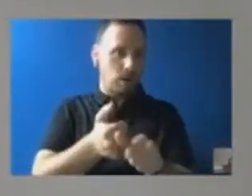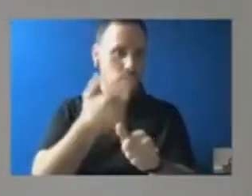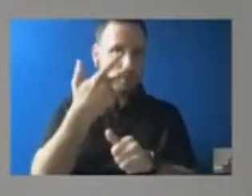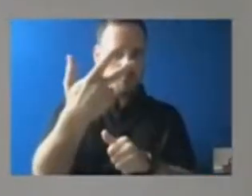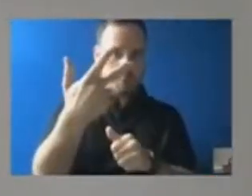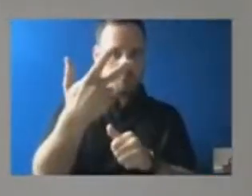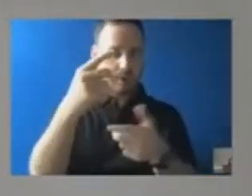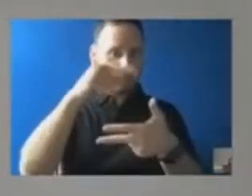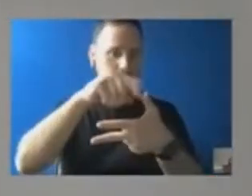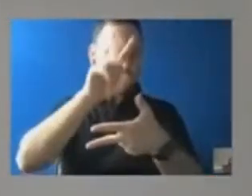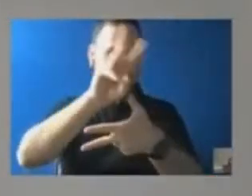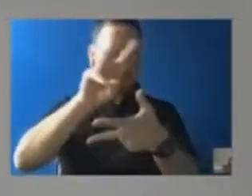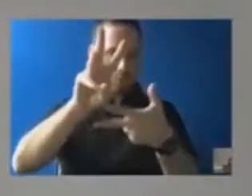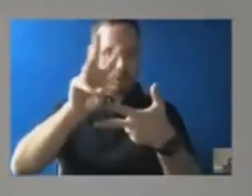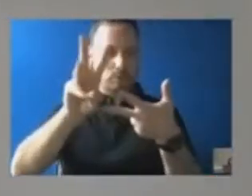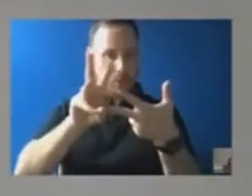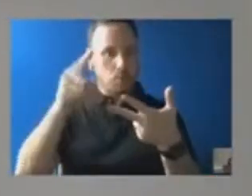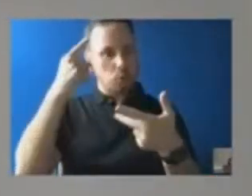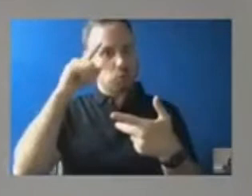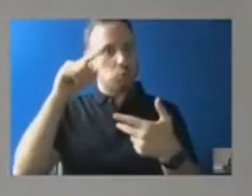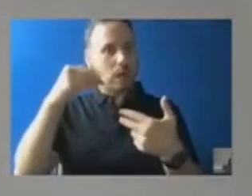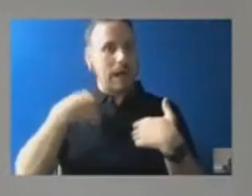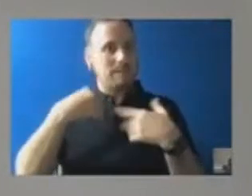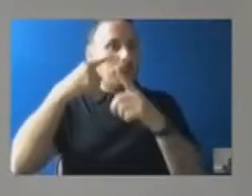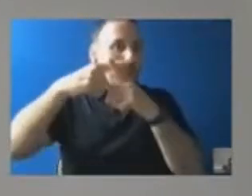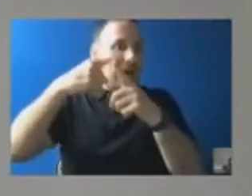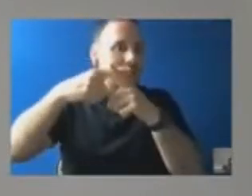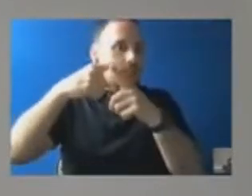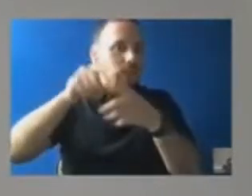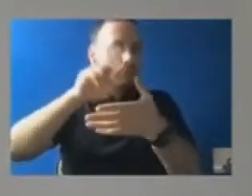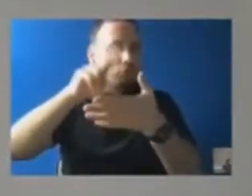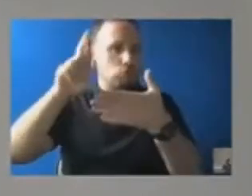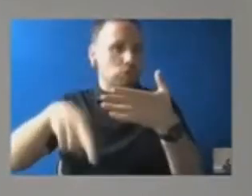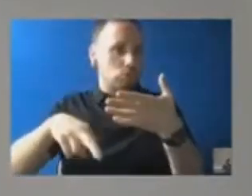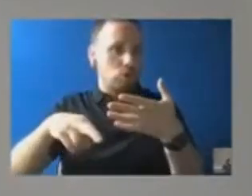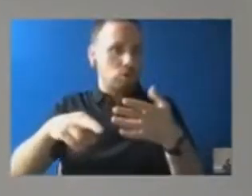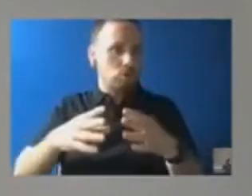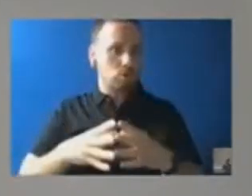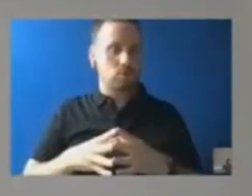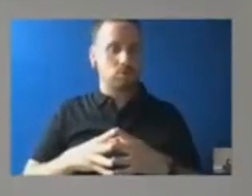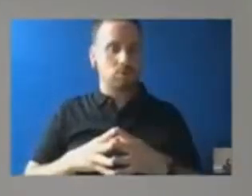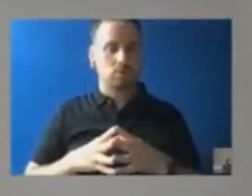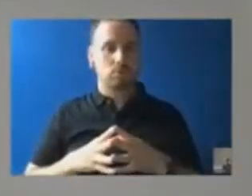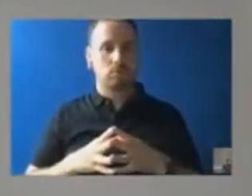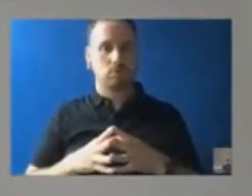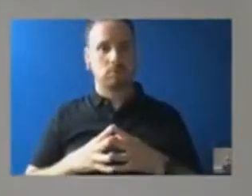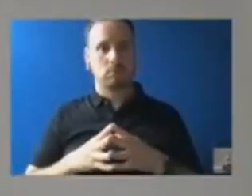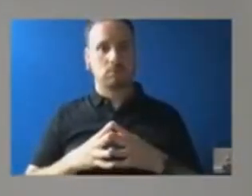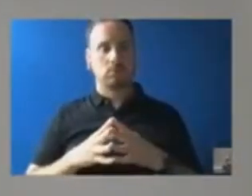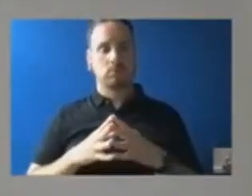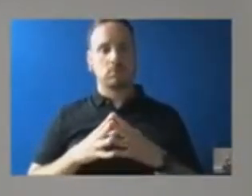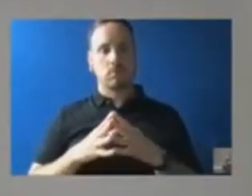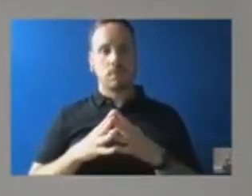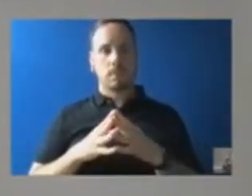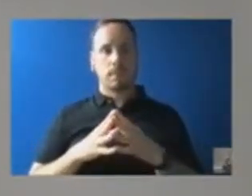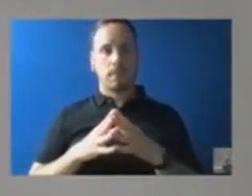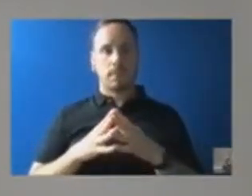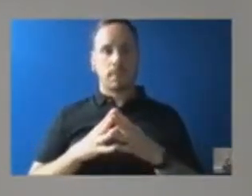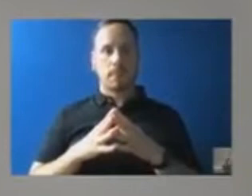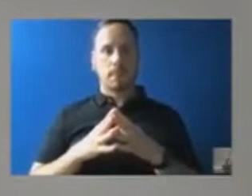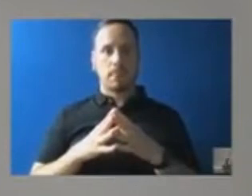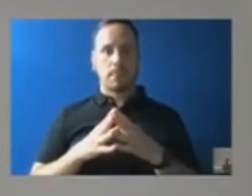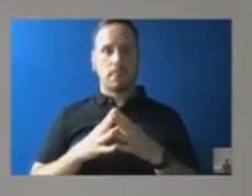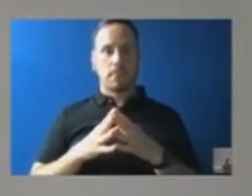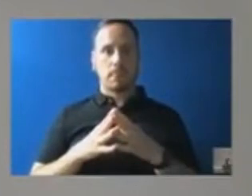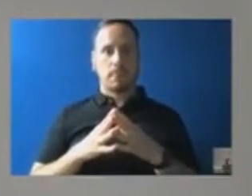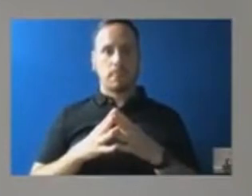impact in the metrics. So I wanted to share that. So what I want you to focus on in this about our metrics is these serve as, it is